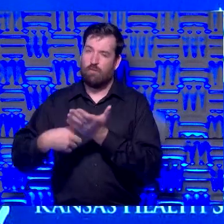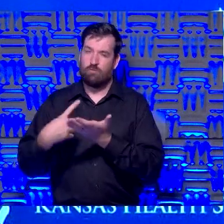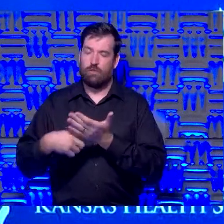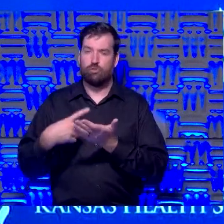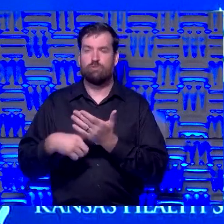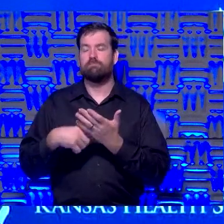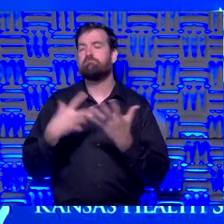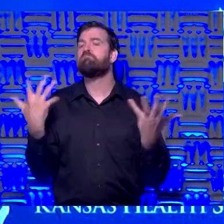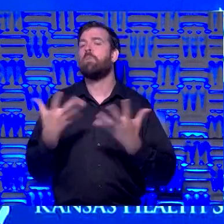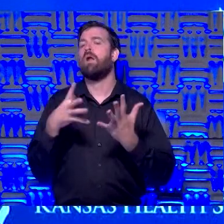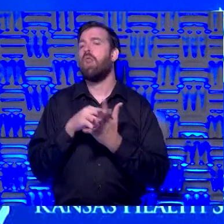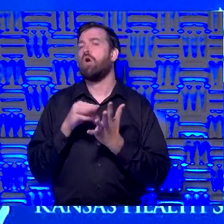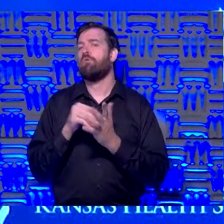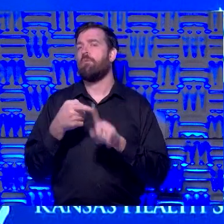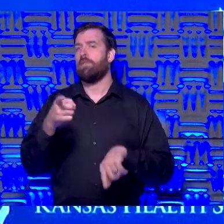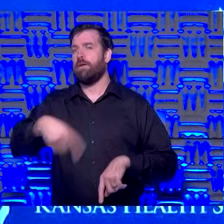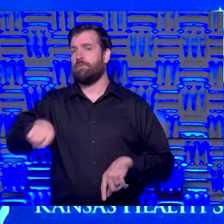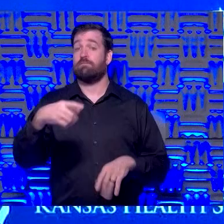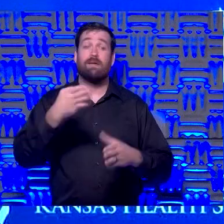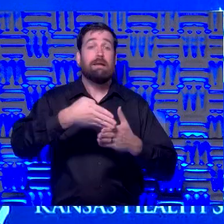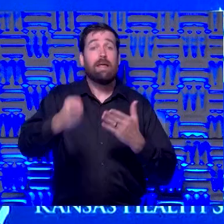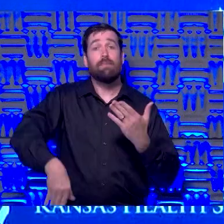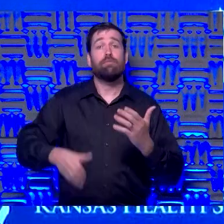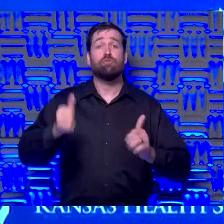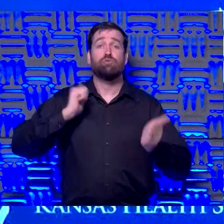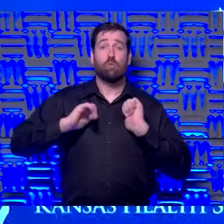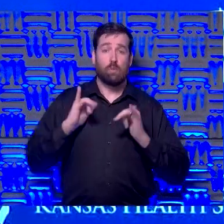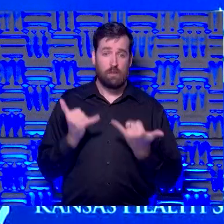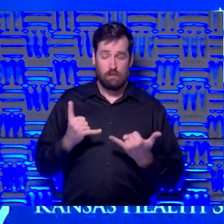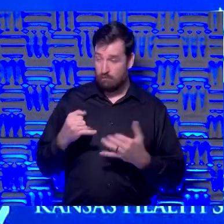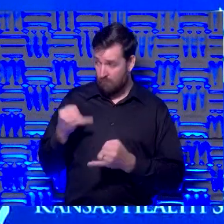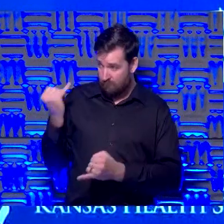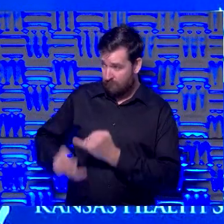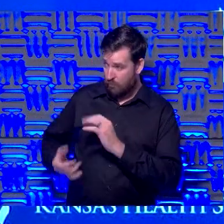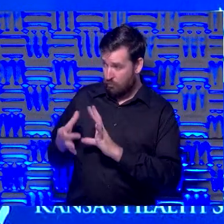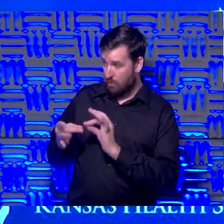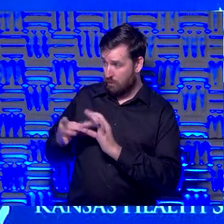about what to learn from there. As we end the show, though, today, final thoughts,